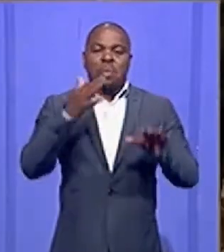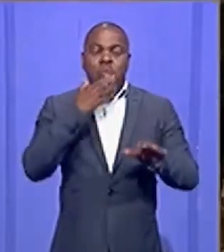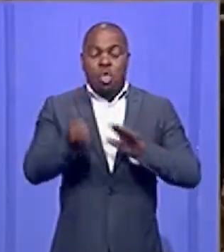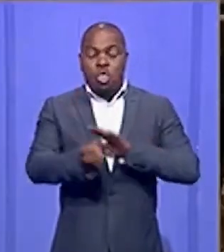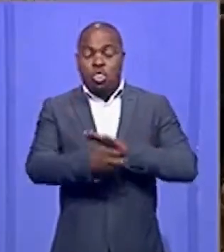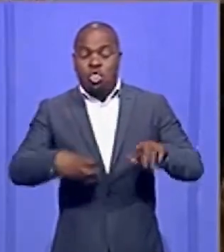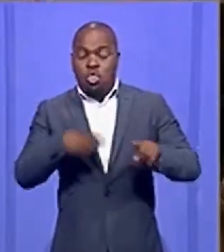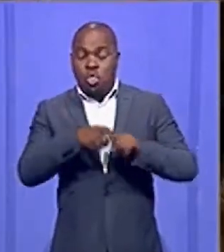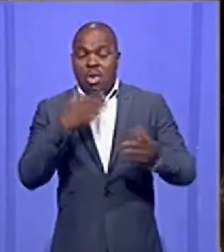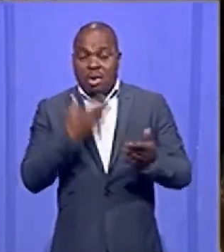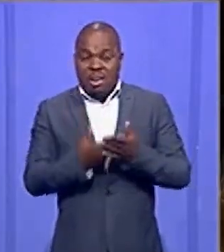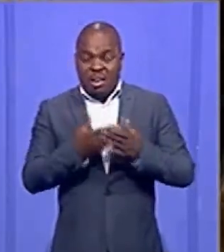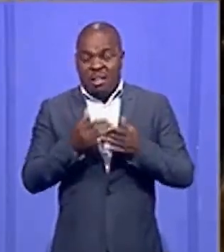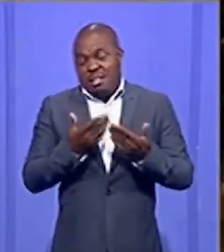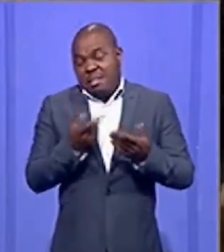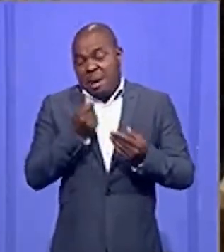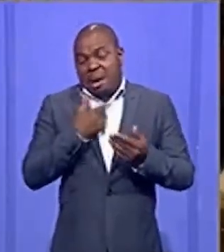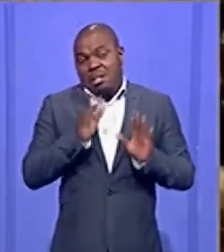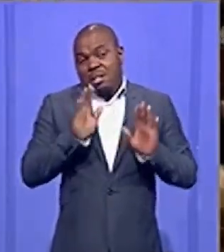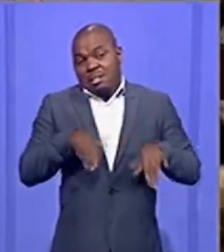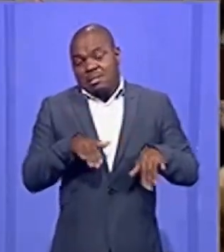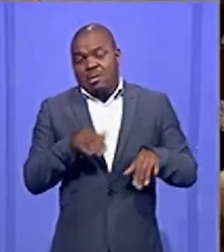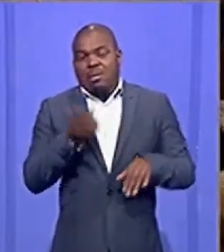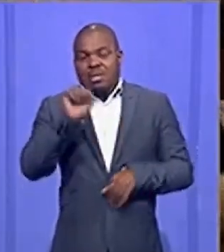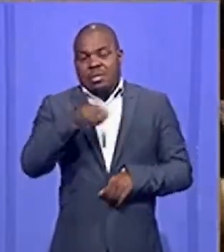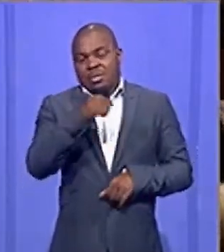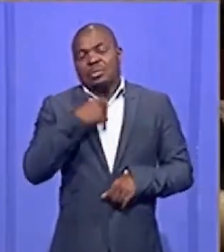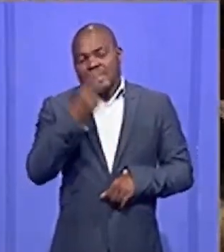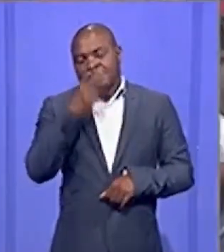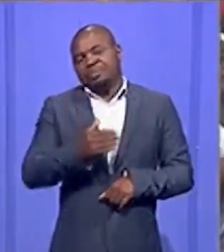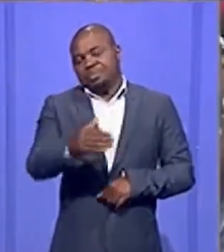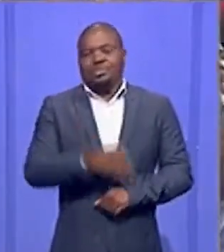tla ineela kgakajana le madi a ba duela lekgetho.